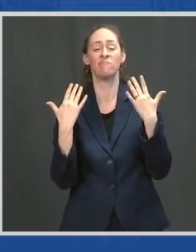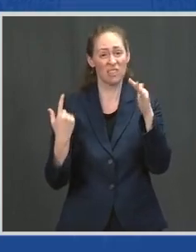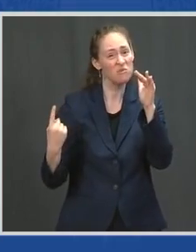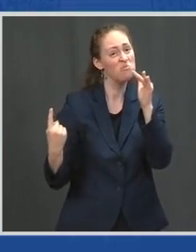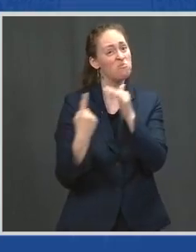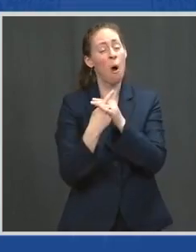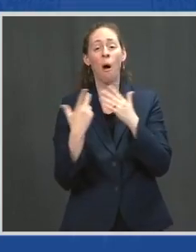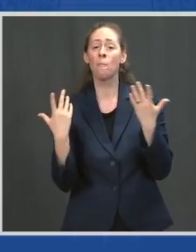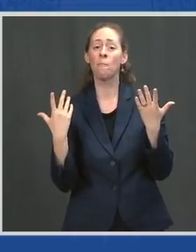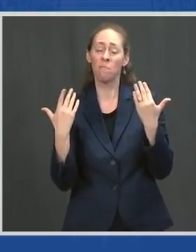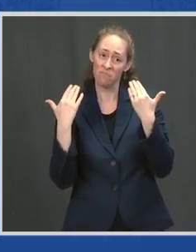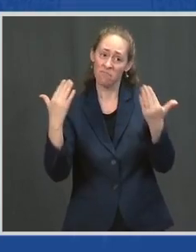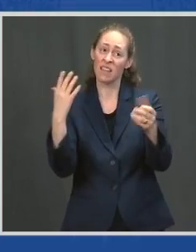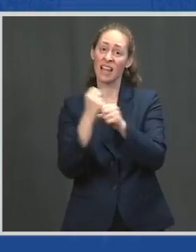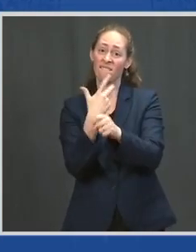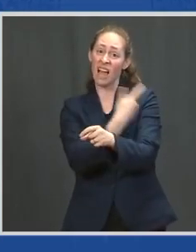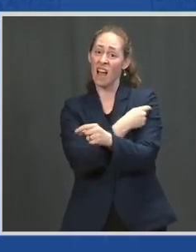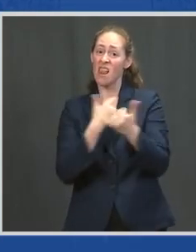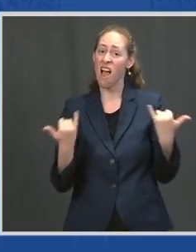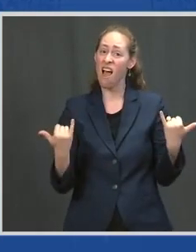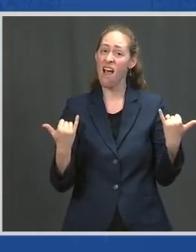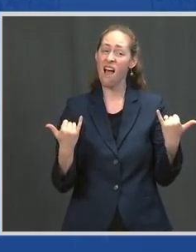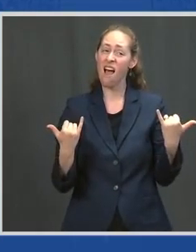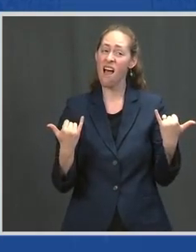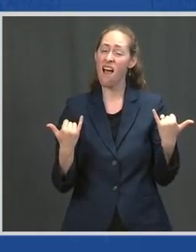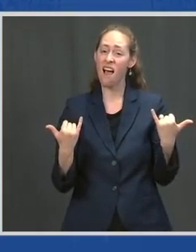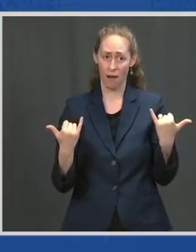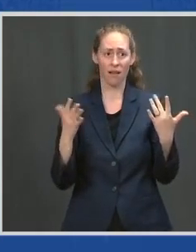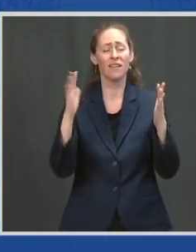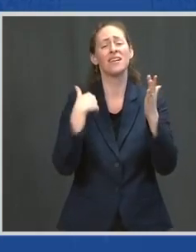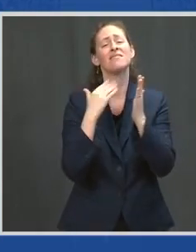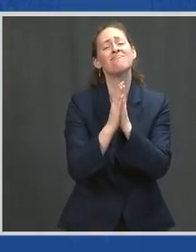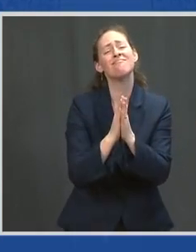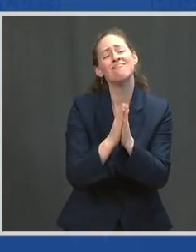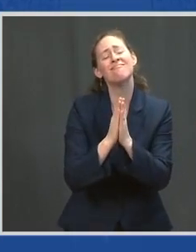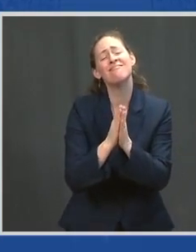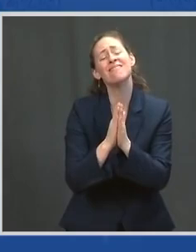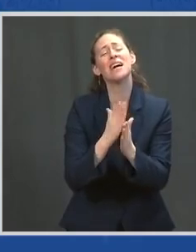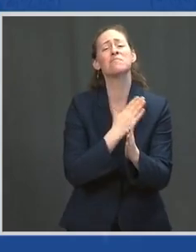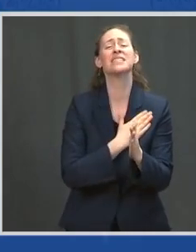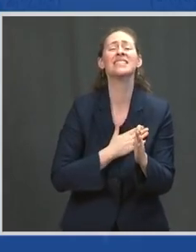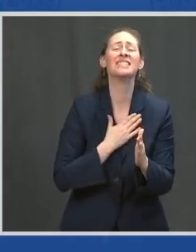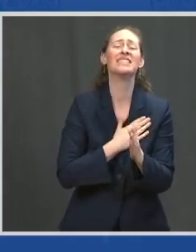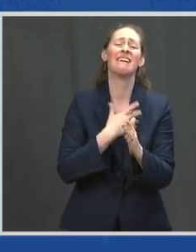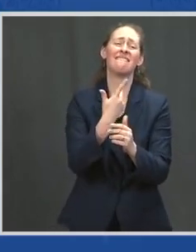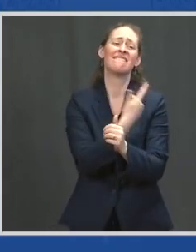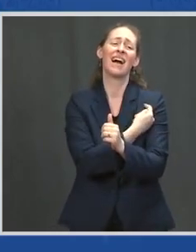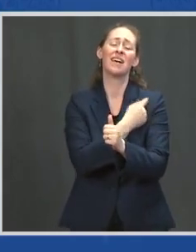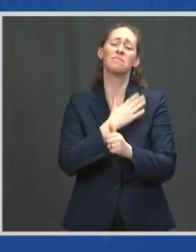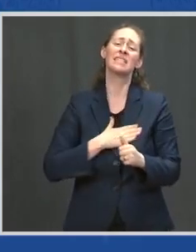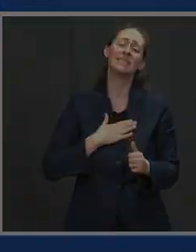vaccination now. My plea to everyone, get vaccinated now, please. Thank you.